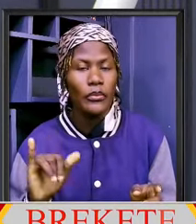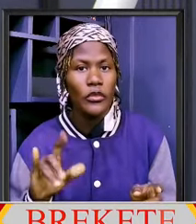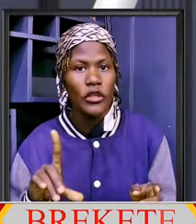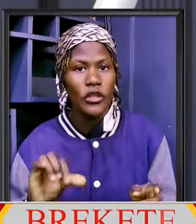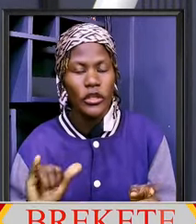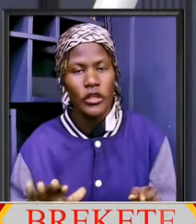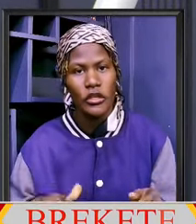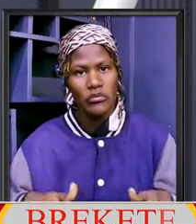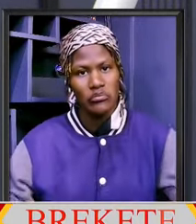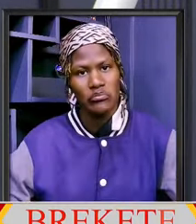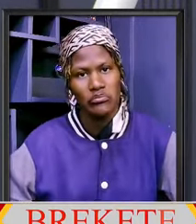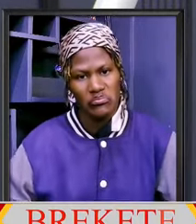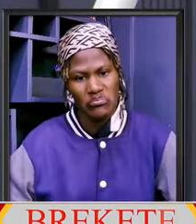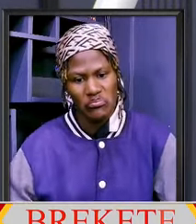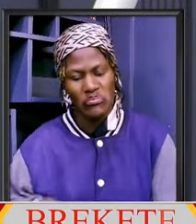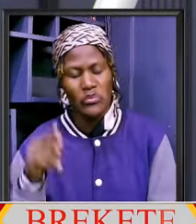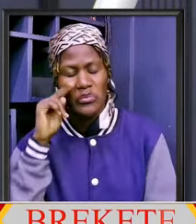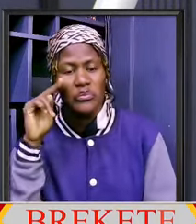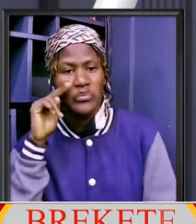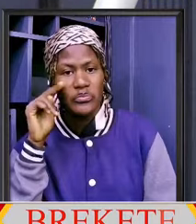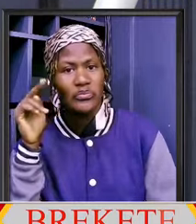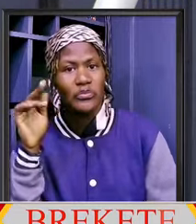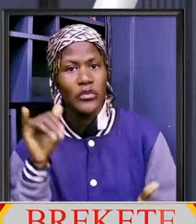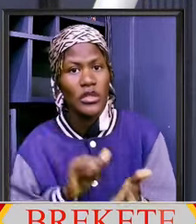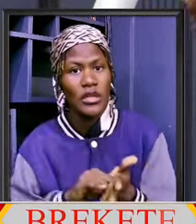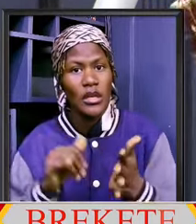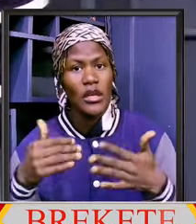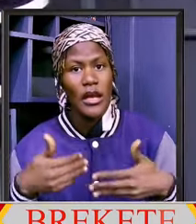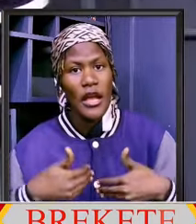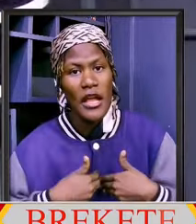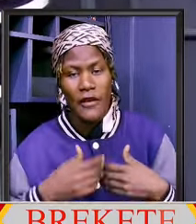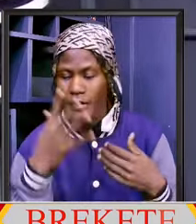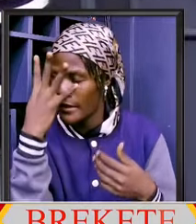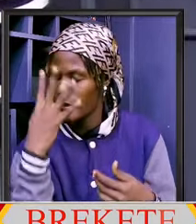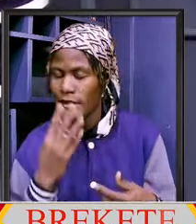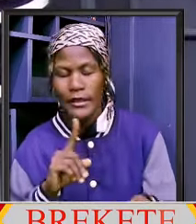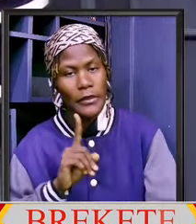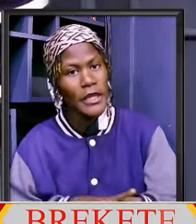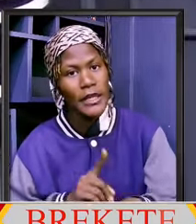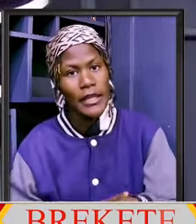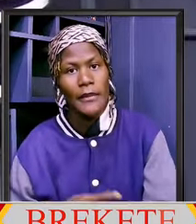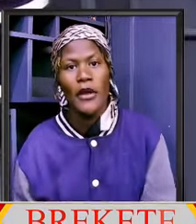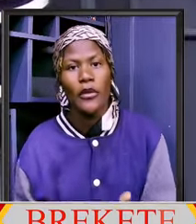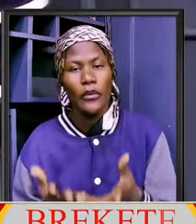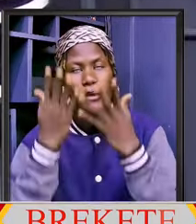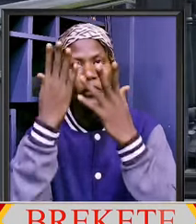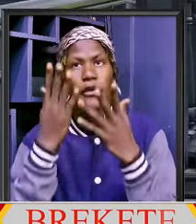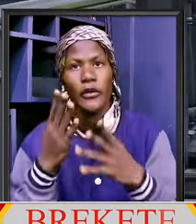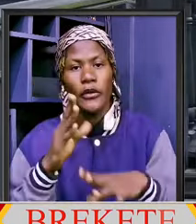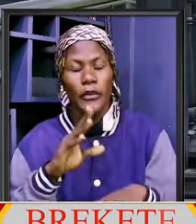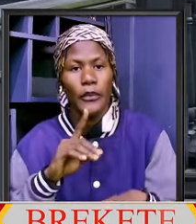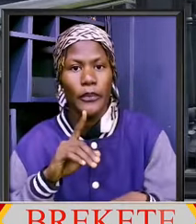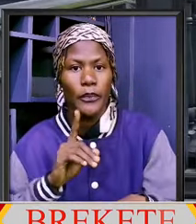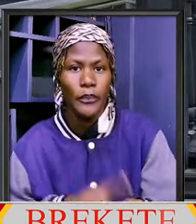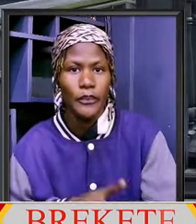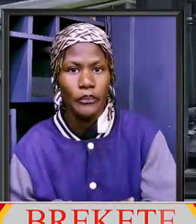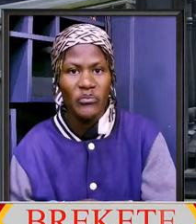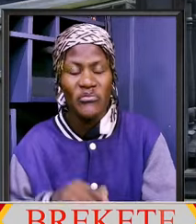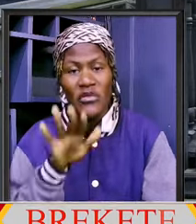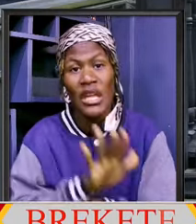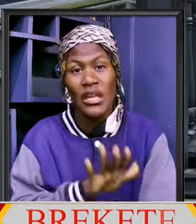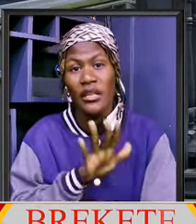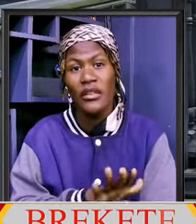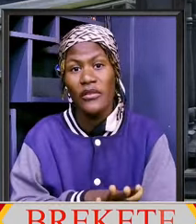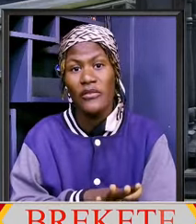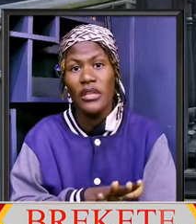sleeping time and waking up time. Yes. Once evening don't do, Nigeria's economy don't go